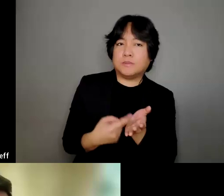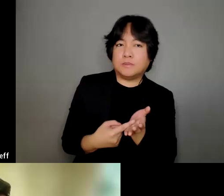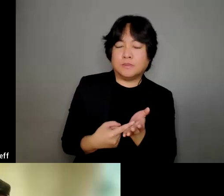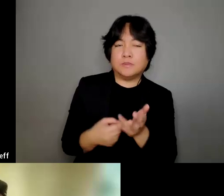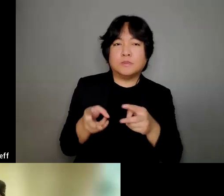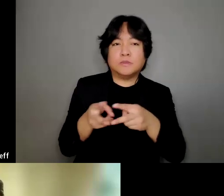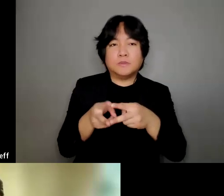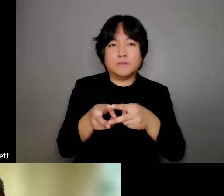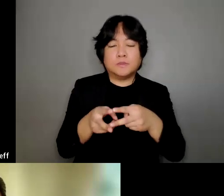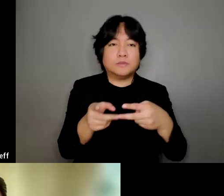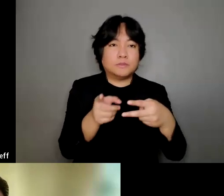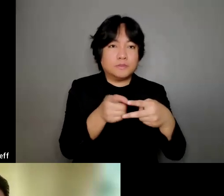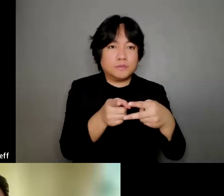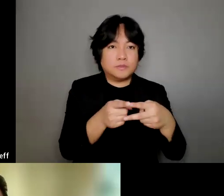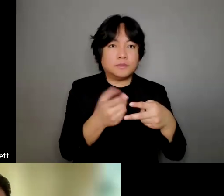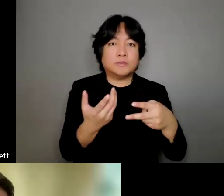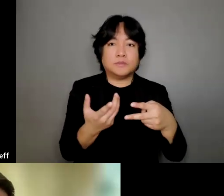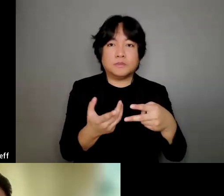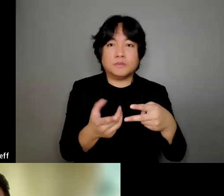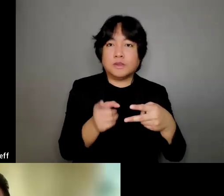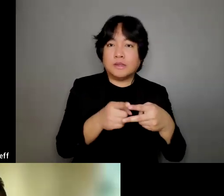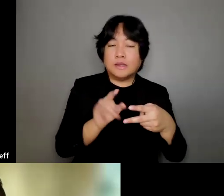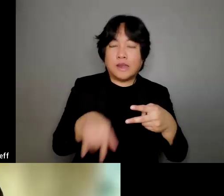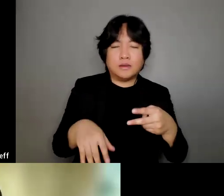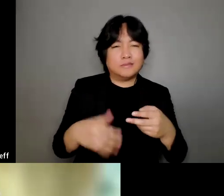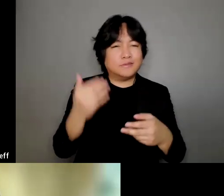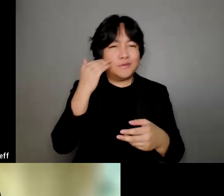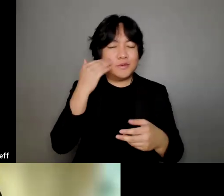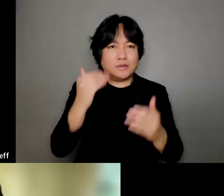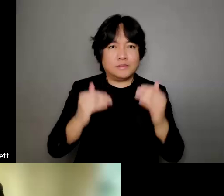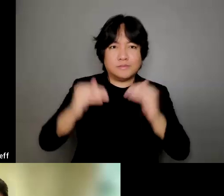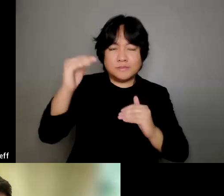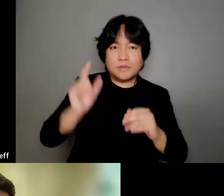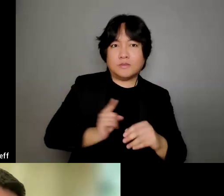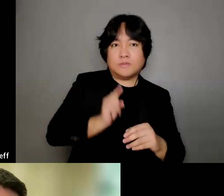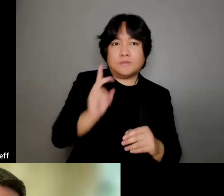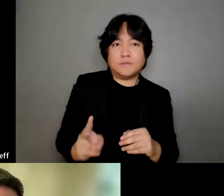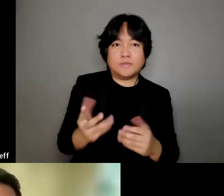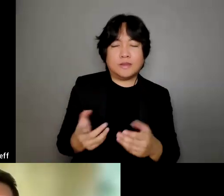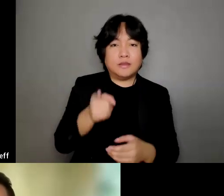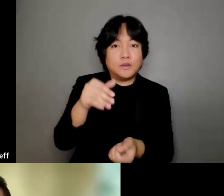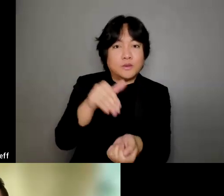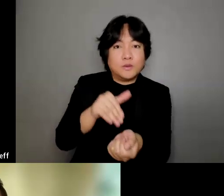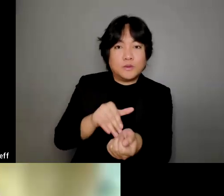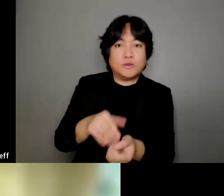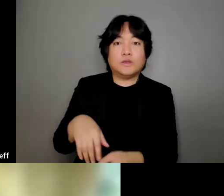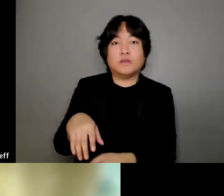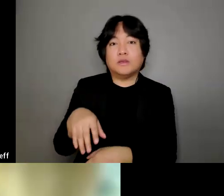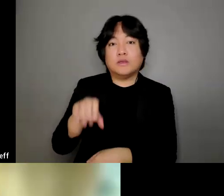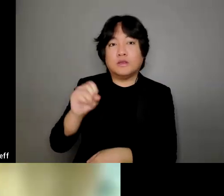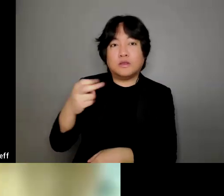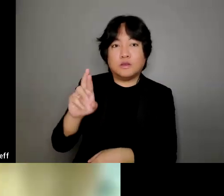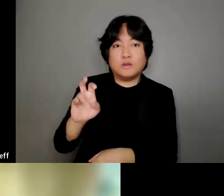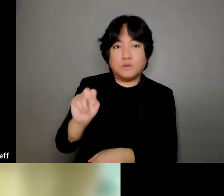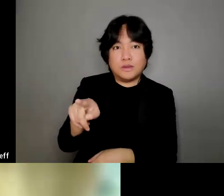dalawa. Yung una ay patungkol sa indices and rankings kasi nabanggit din ni Dr. Sharmila yung resource distribution and